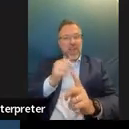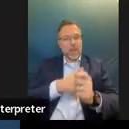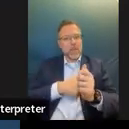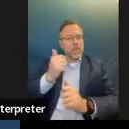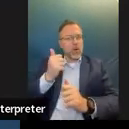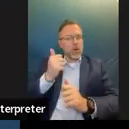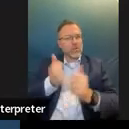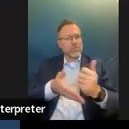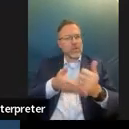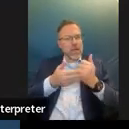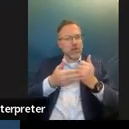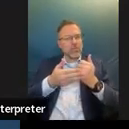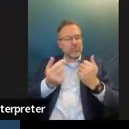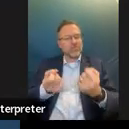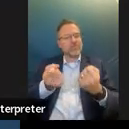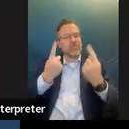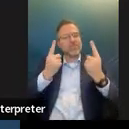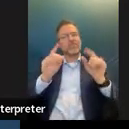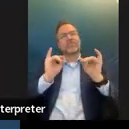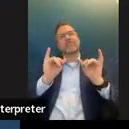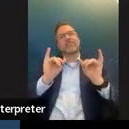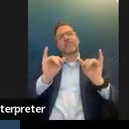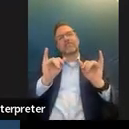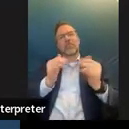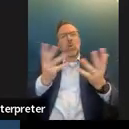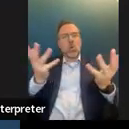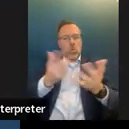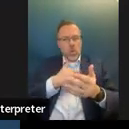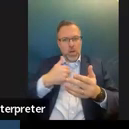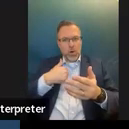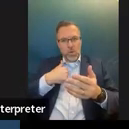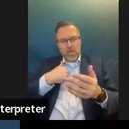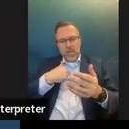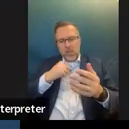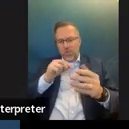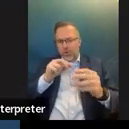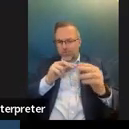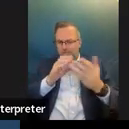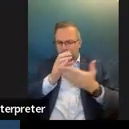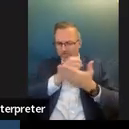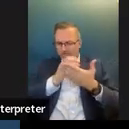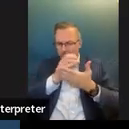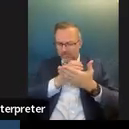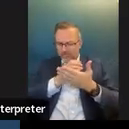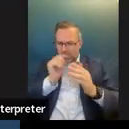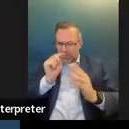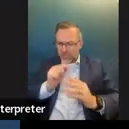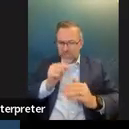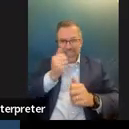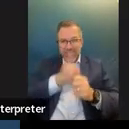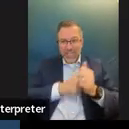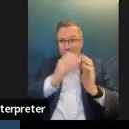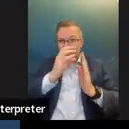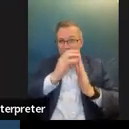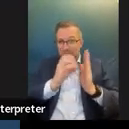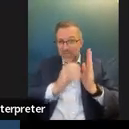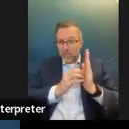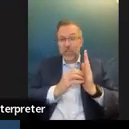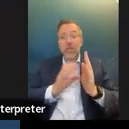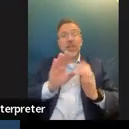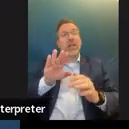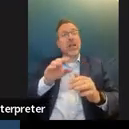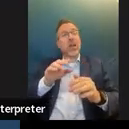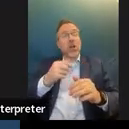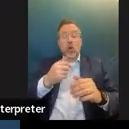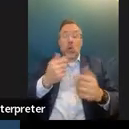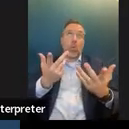to me about what we were looking for in each section of the IEP. And I will tell you that when I